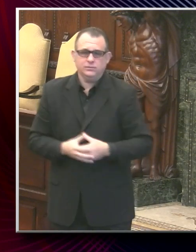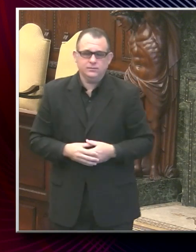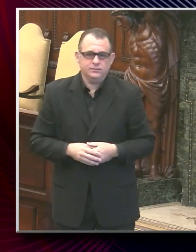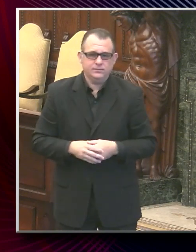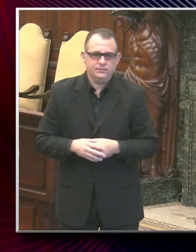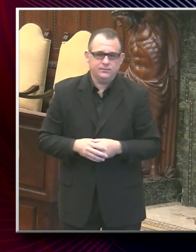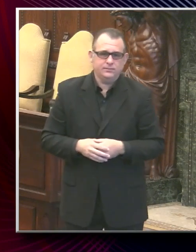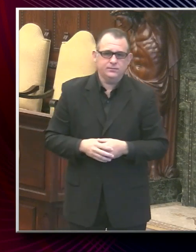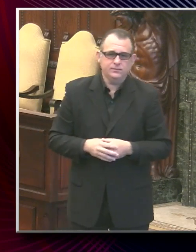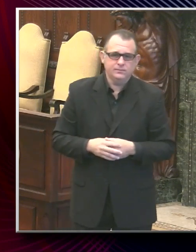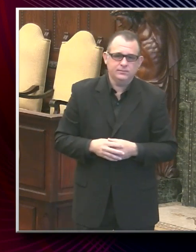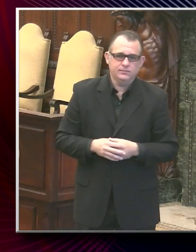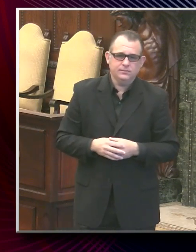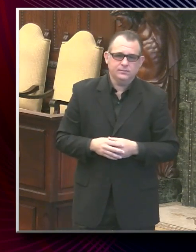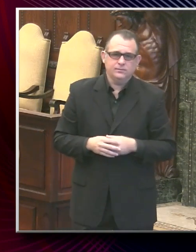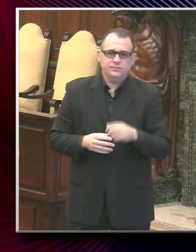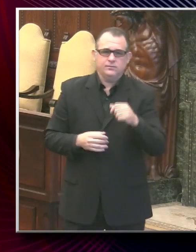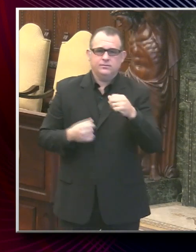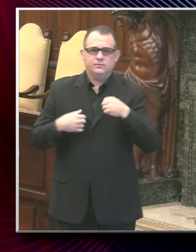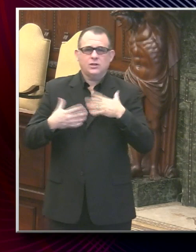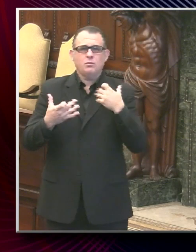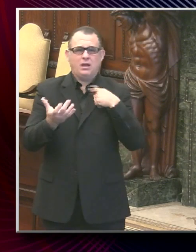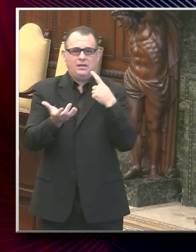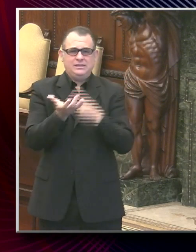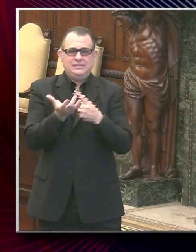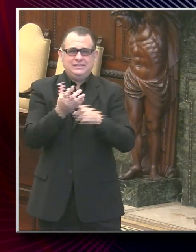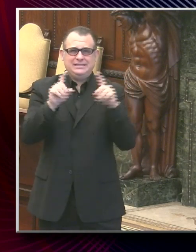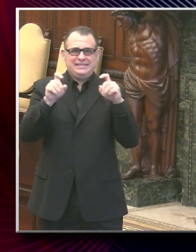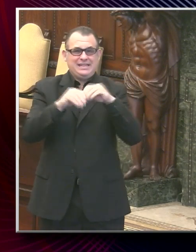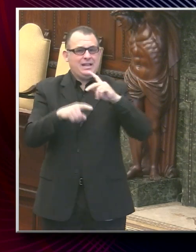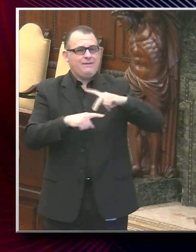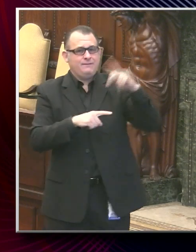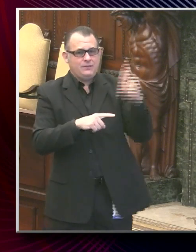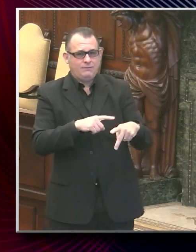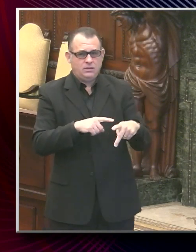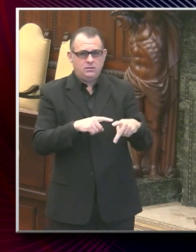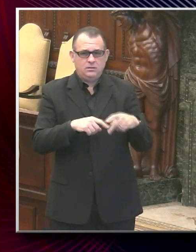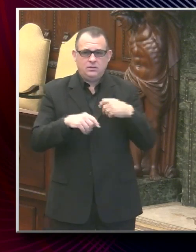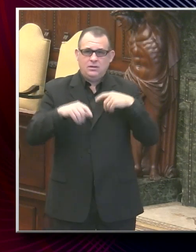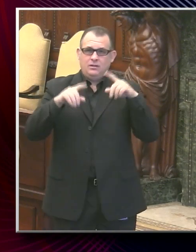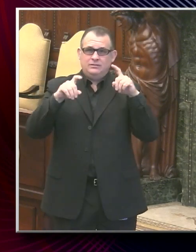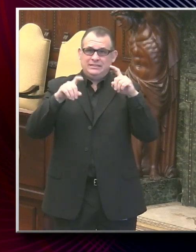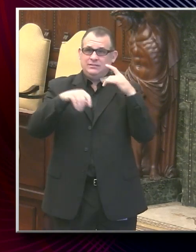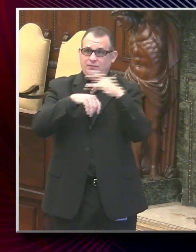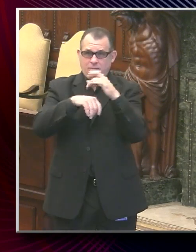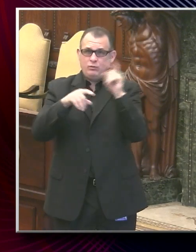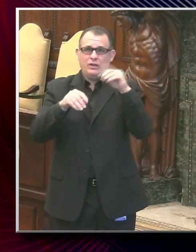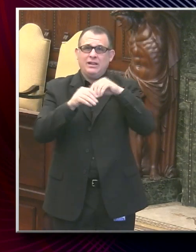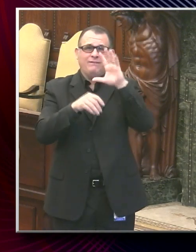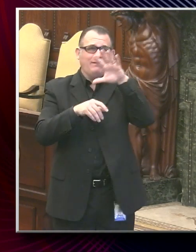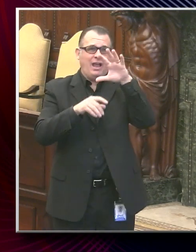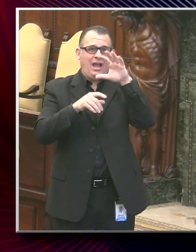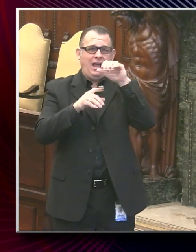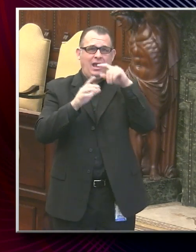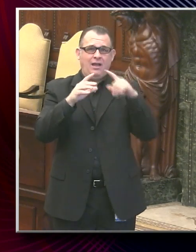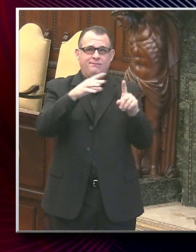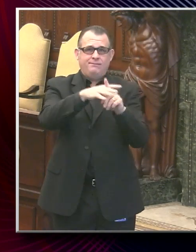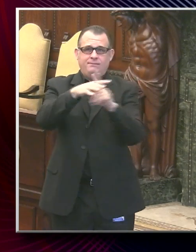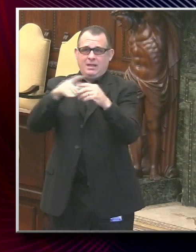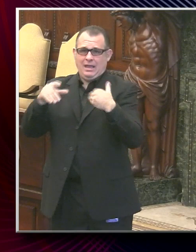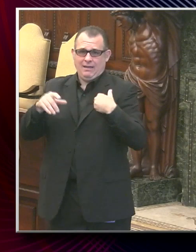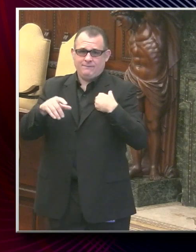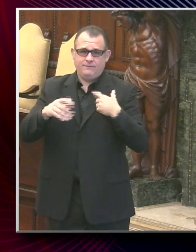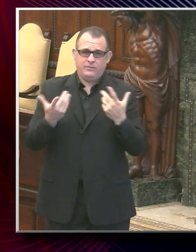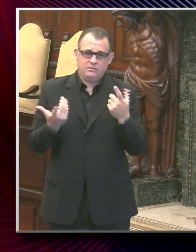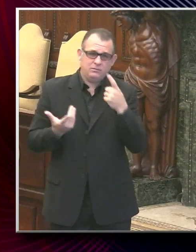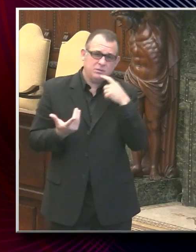want to update you on testing here in Philadelphia. We have testing available in 55 sites across the city. And the past week, we averaged about